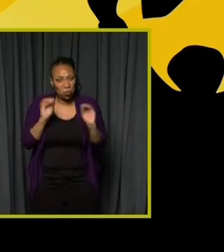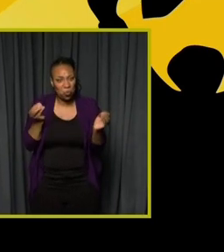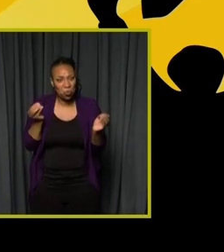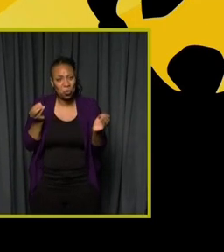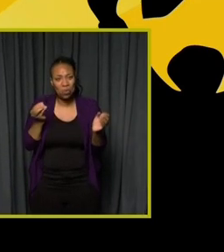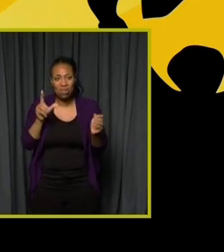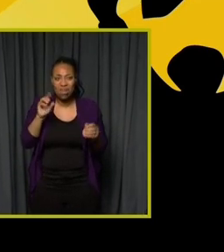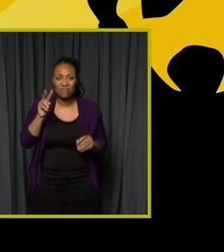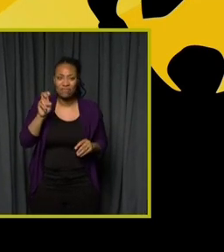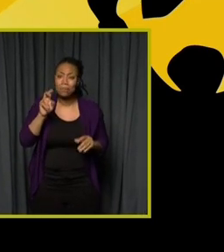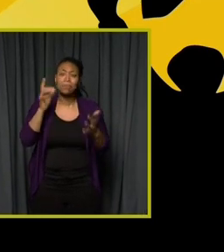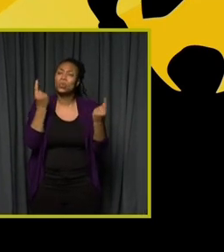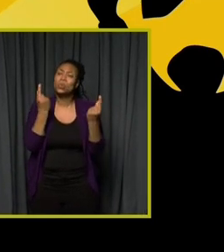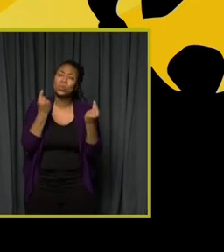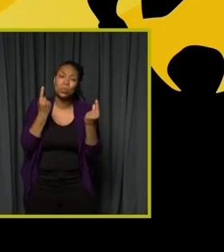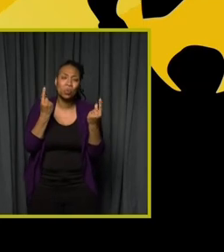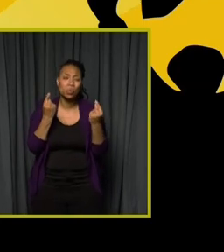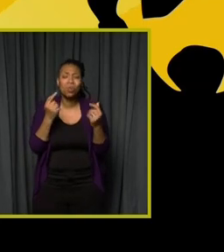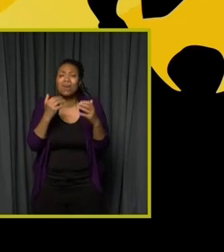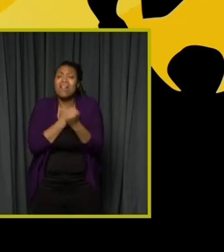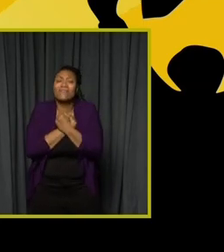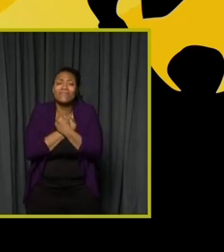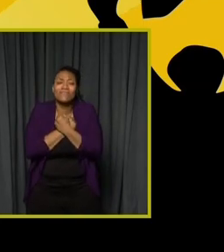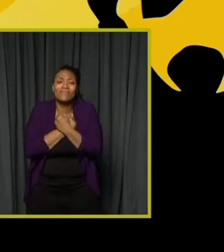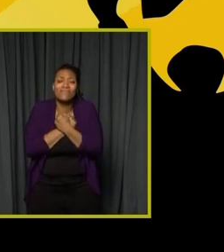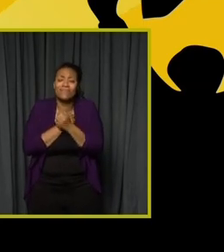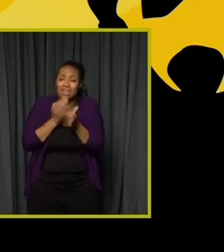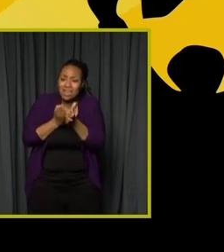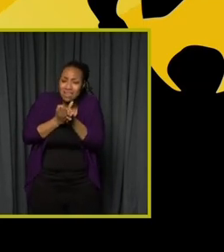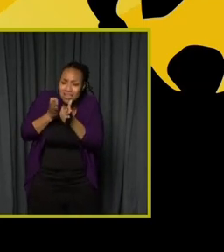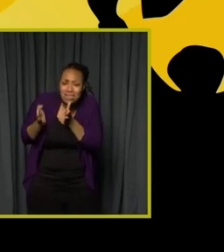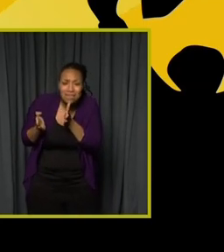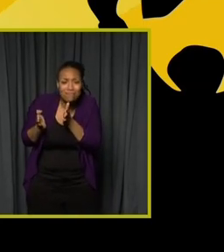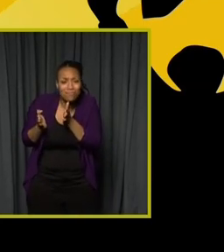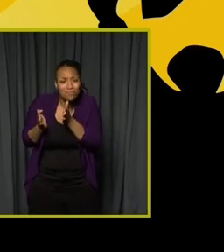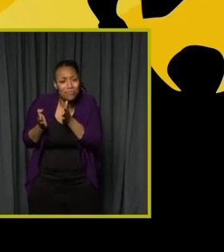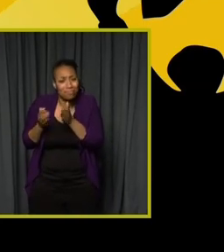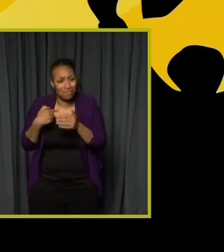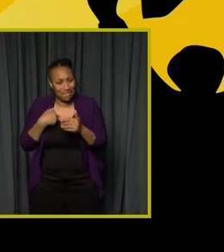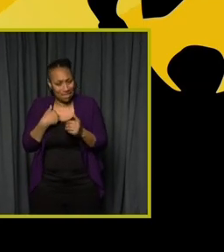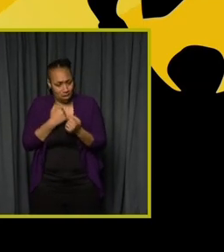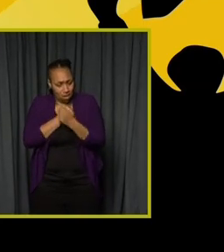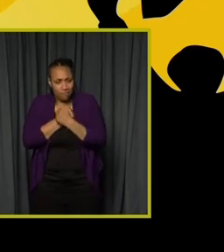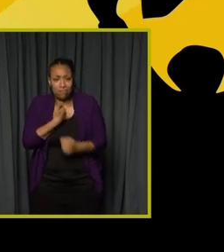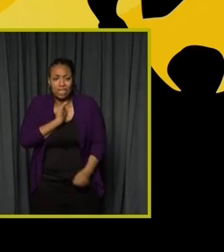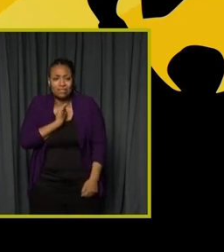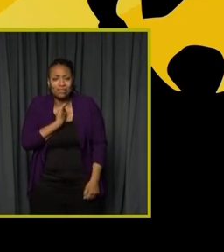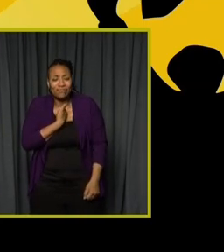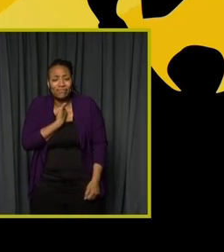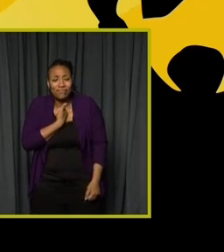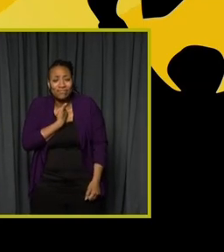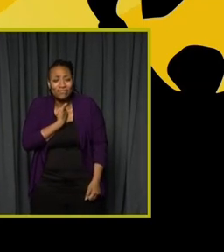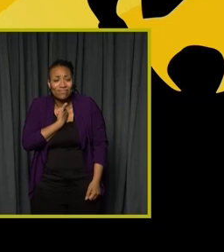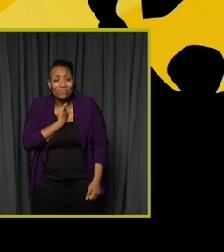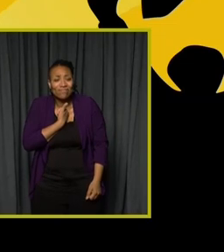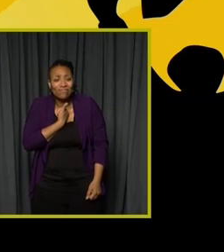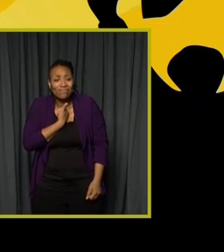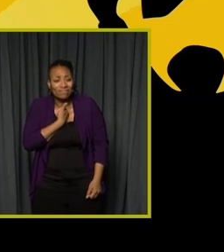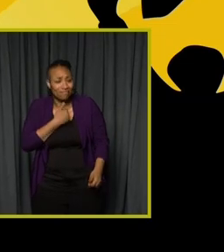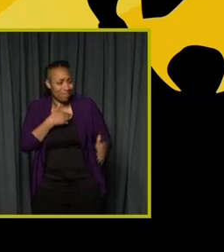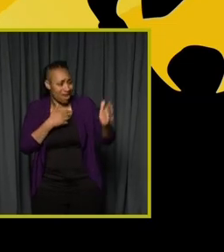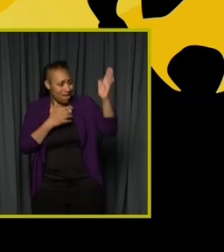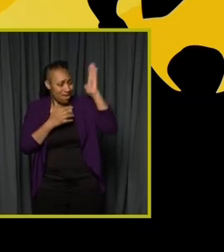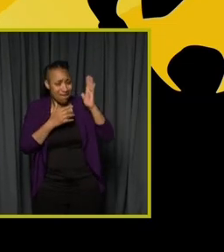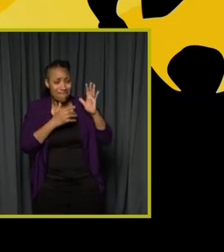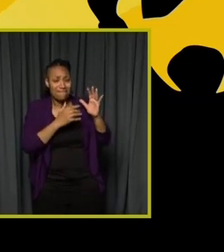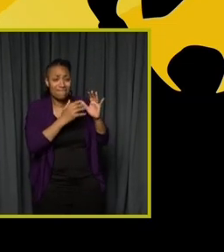our neighbor as ourselves. And as my grandmother used to say often, love is